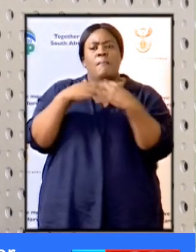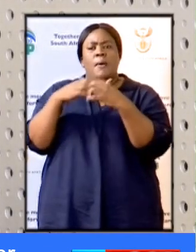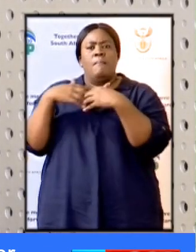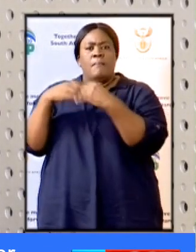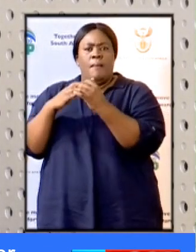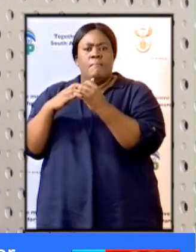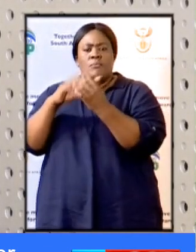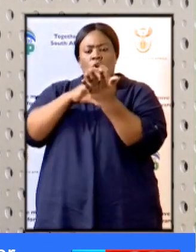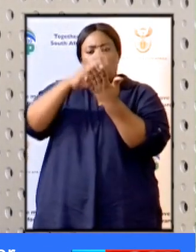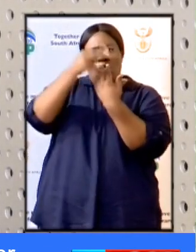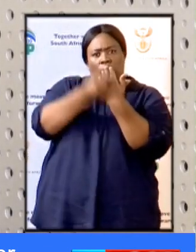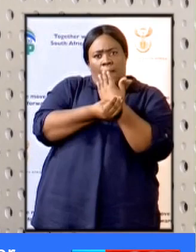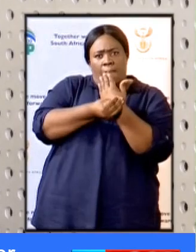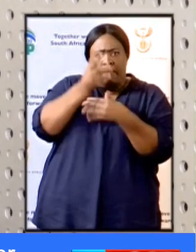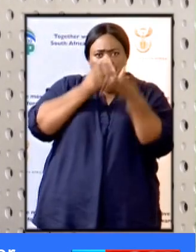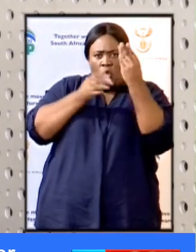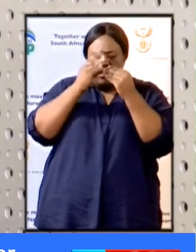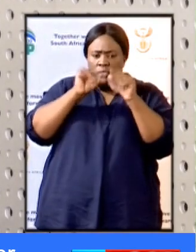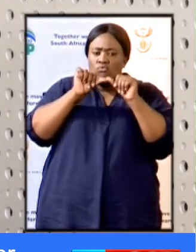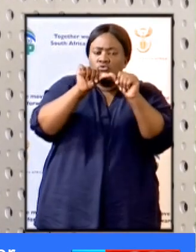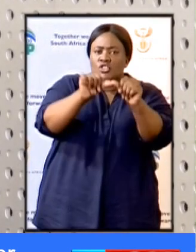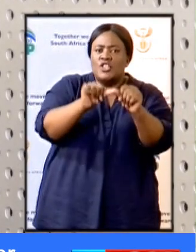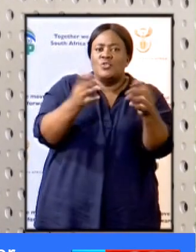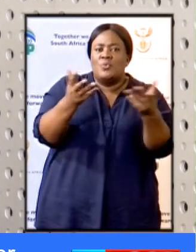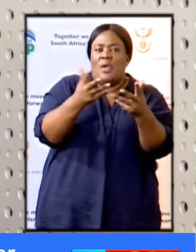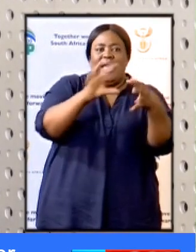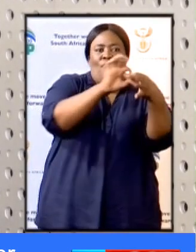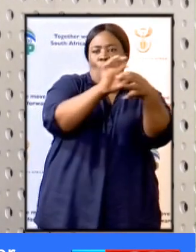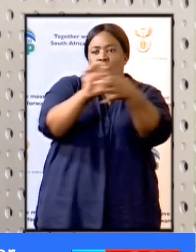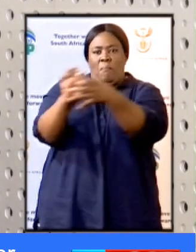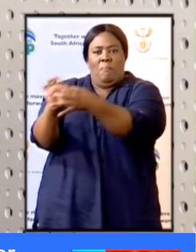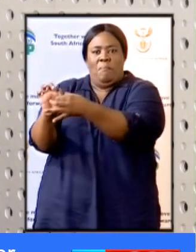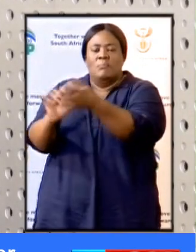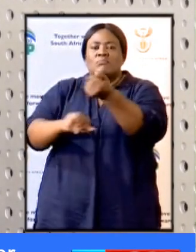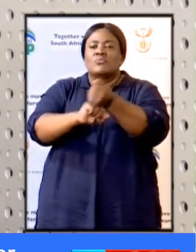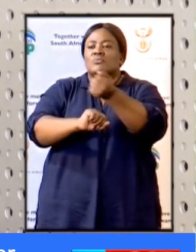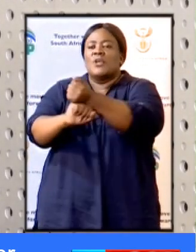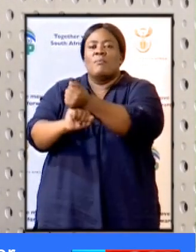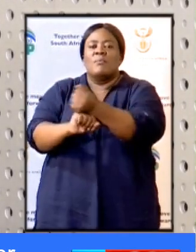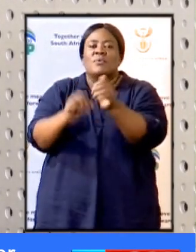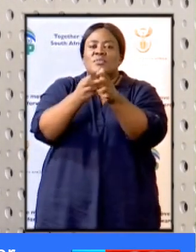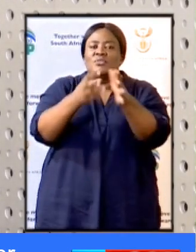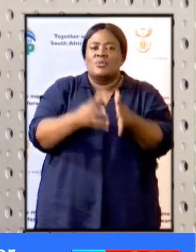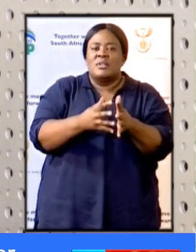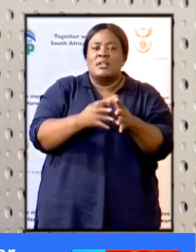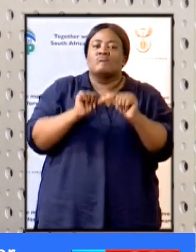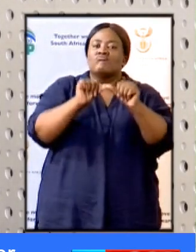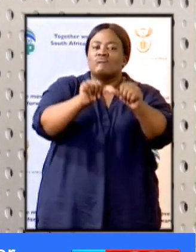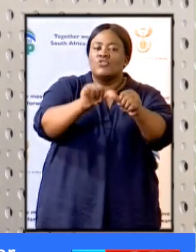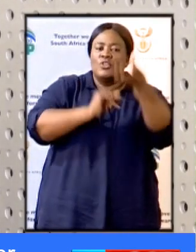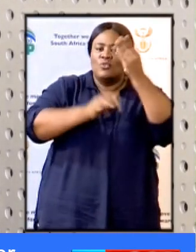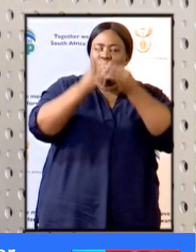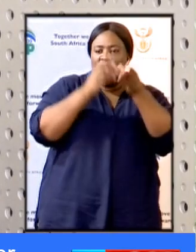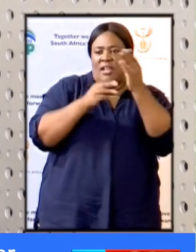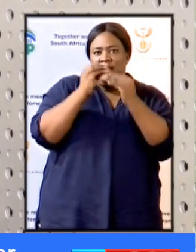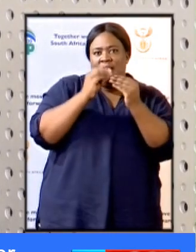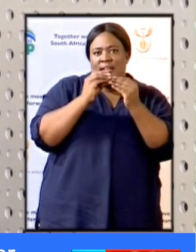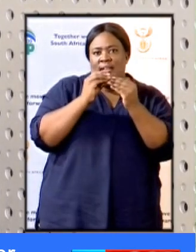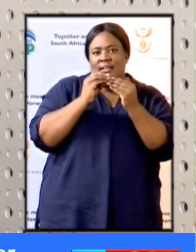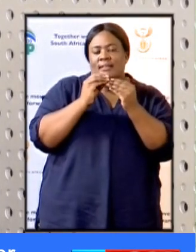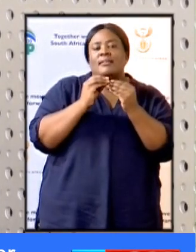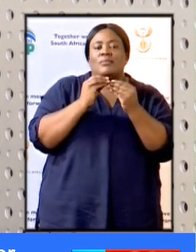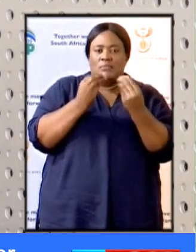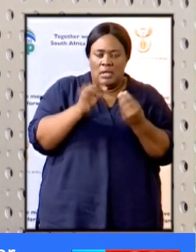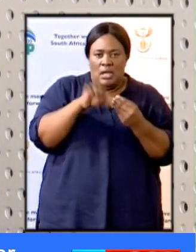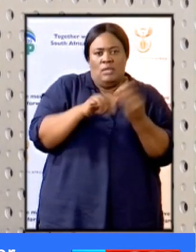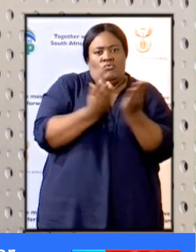curriculum lessons to households across the country to assist learners as school remained closed. This was in bid to